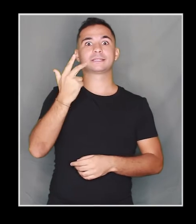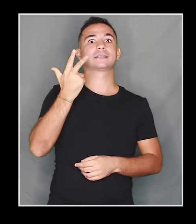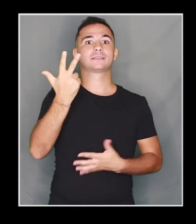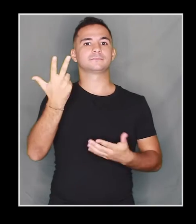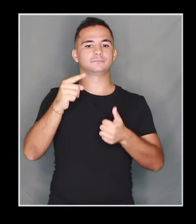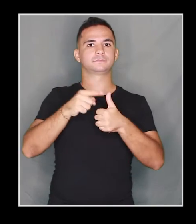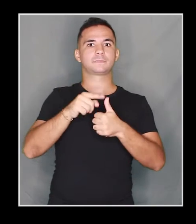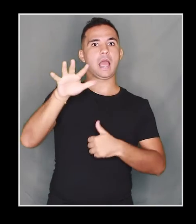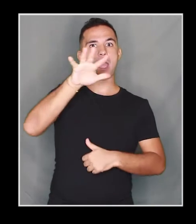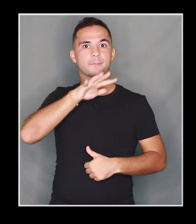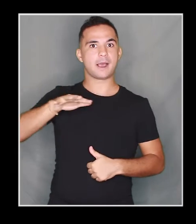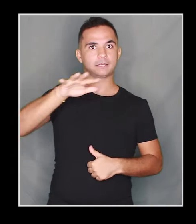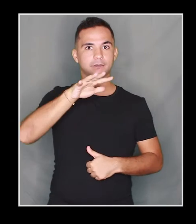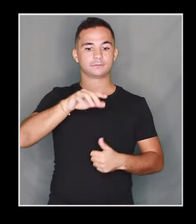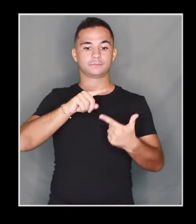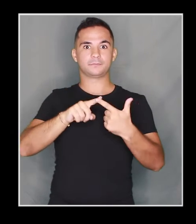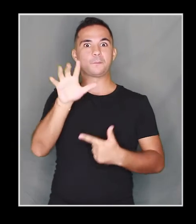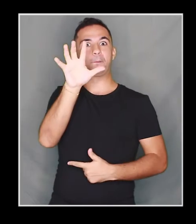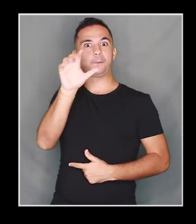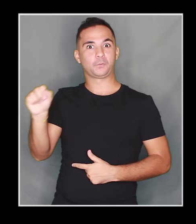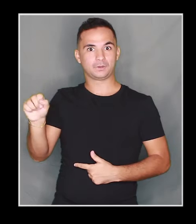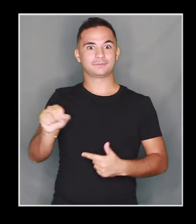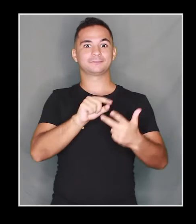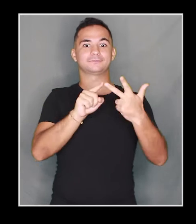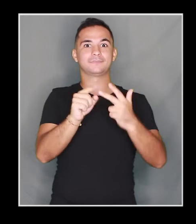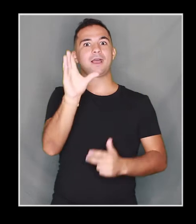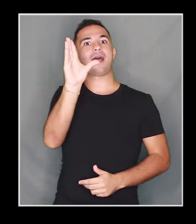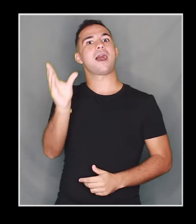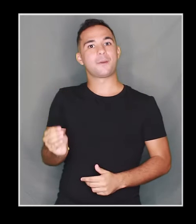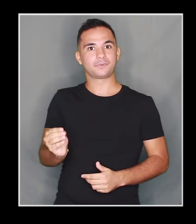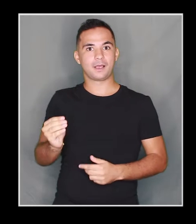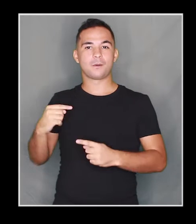Calabria, but it isn't practiced anymore.